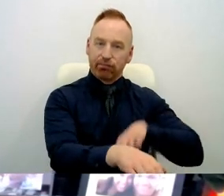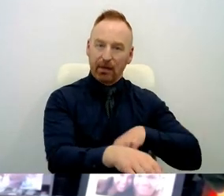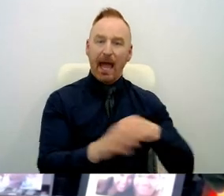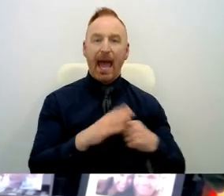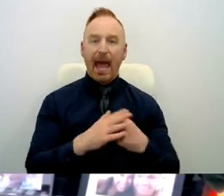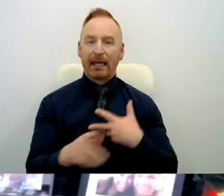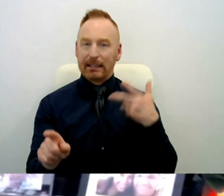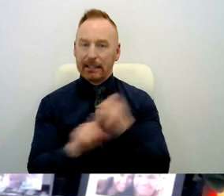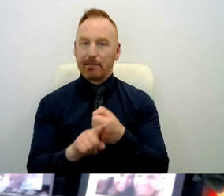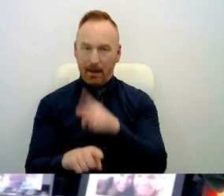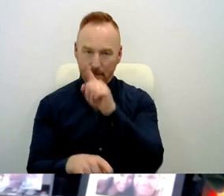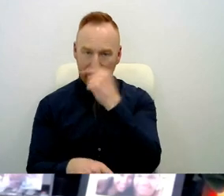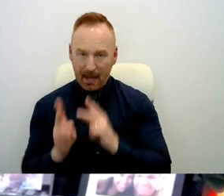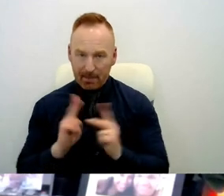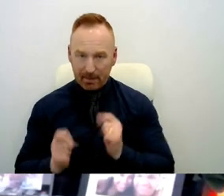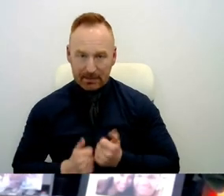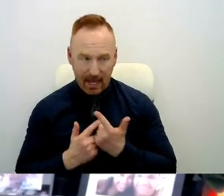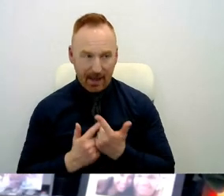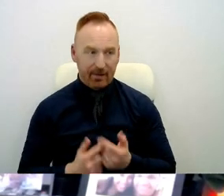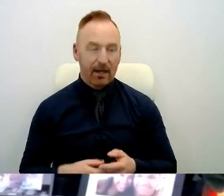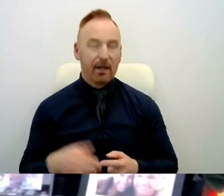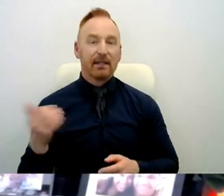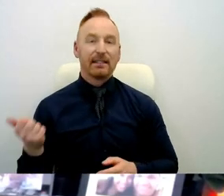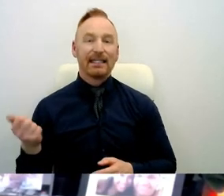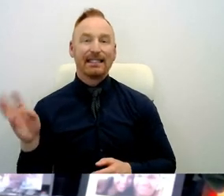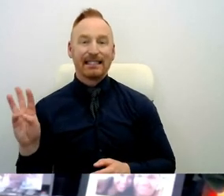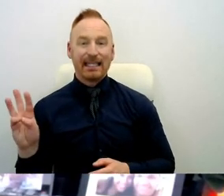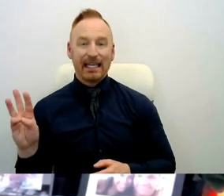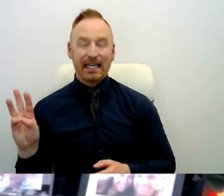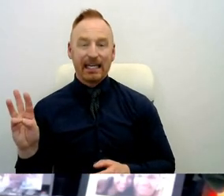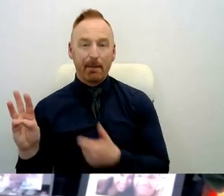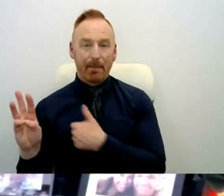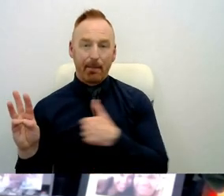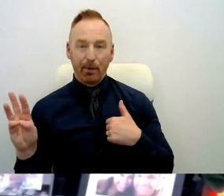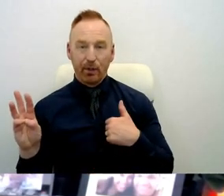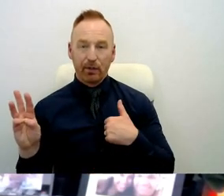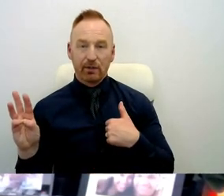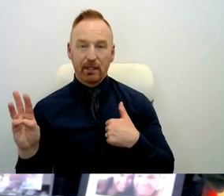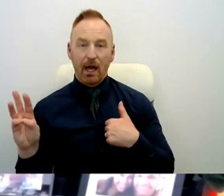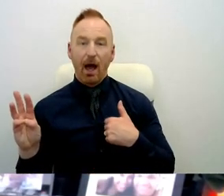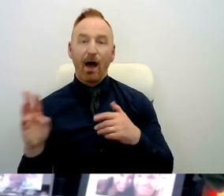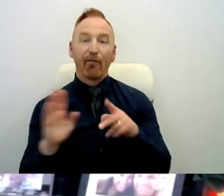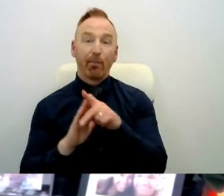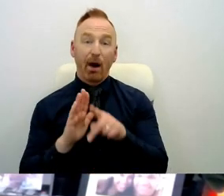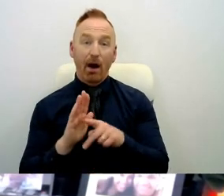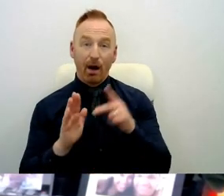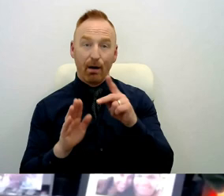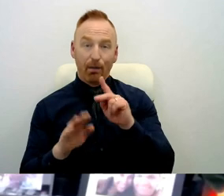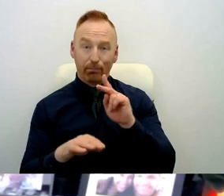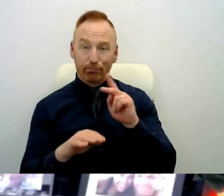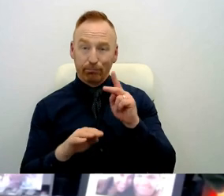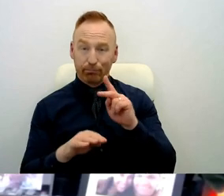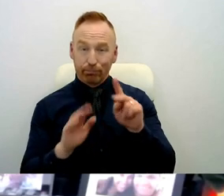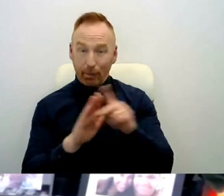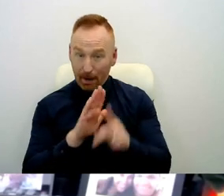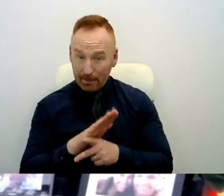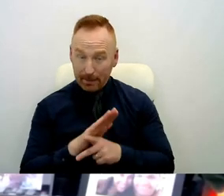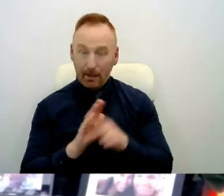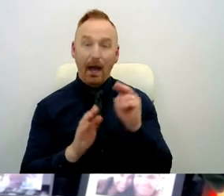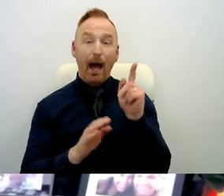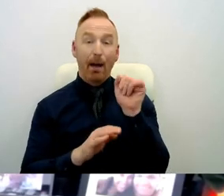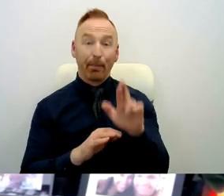affected Black people's lives. 6 out of the 16 members of the first Parliament of Upper Canada were slave owners or had family members